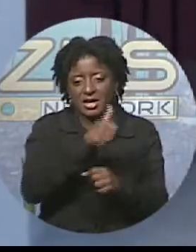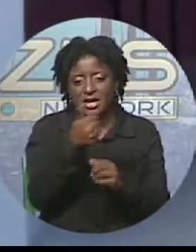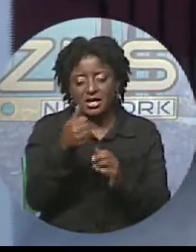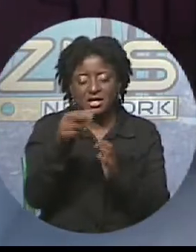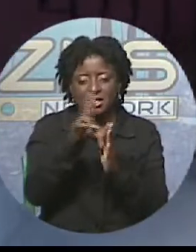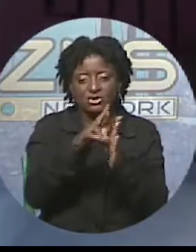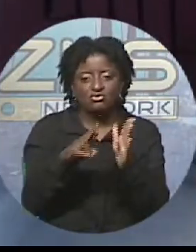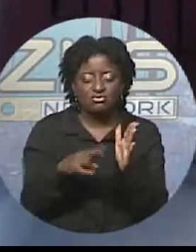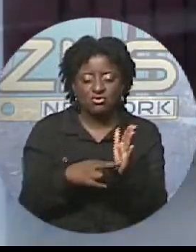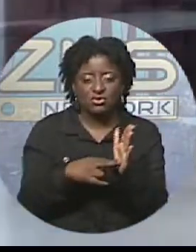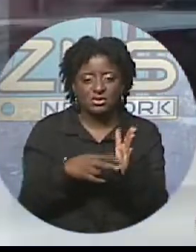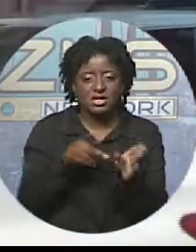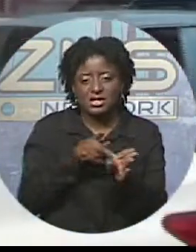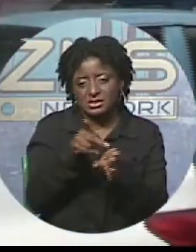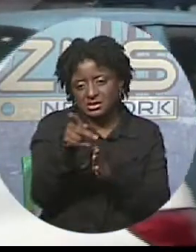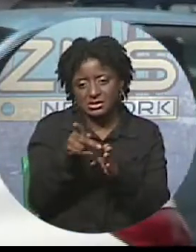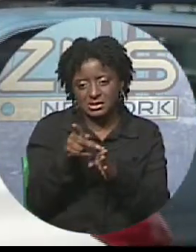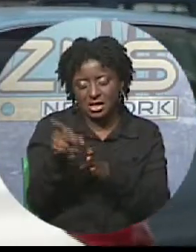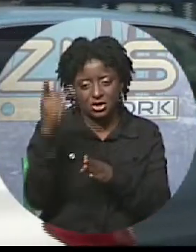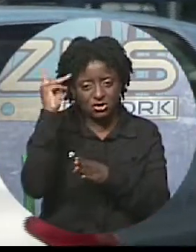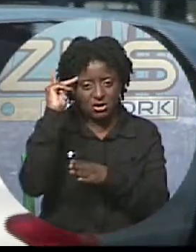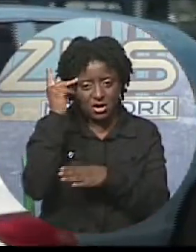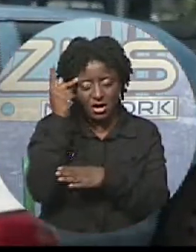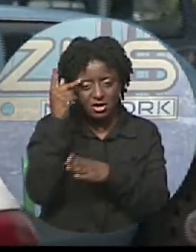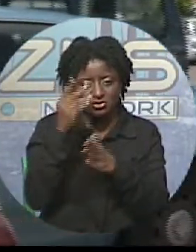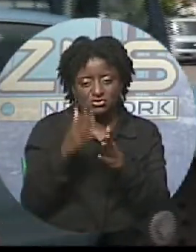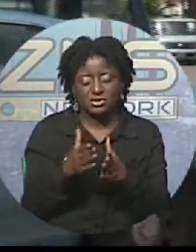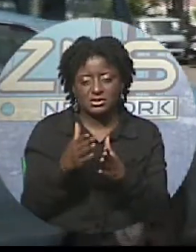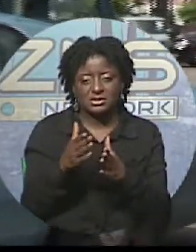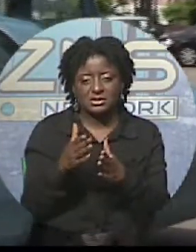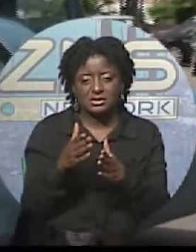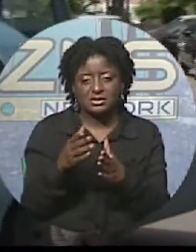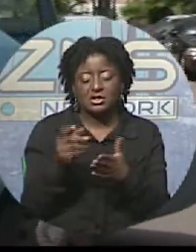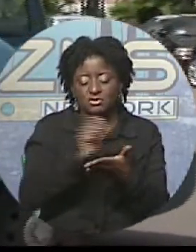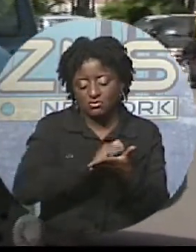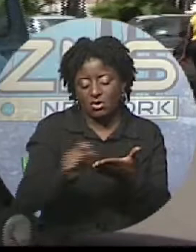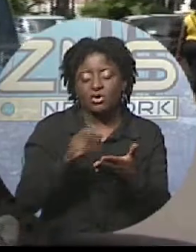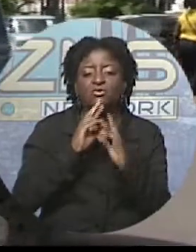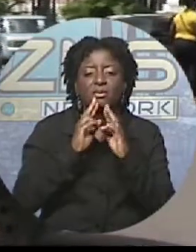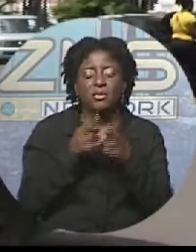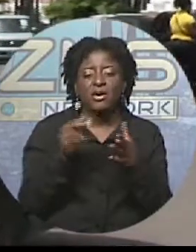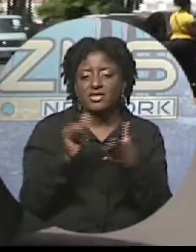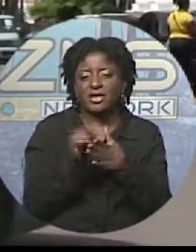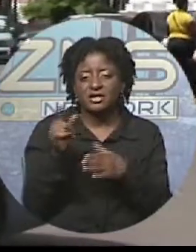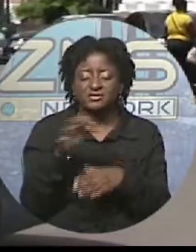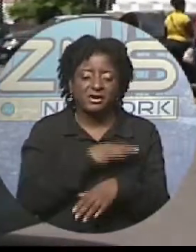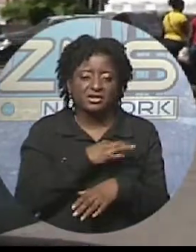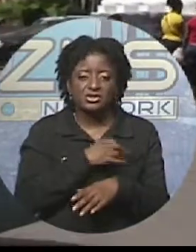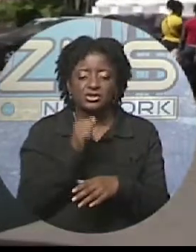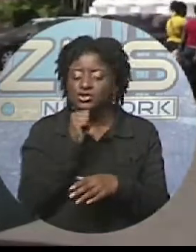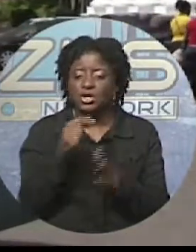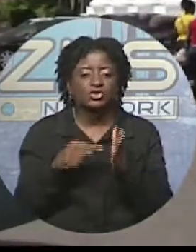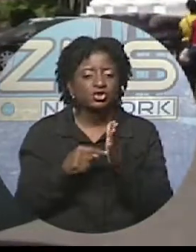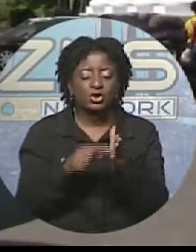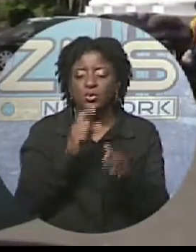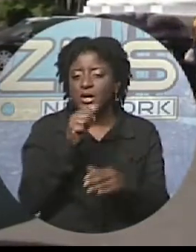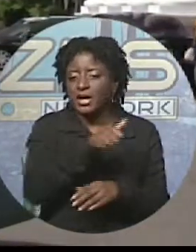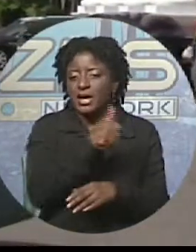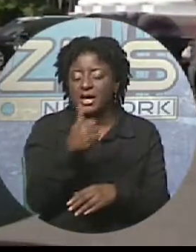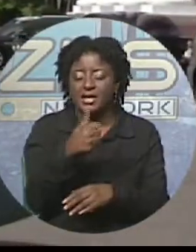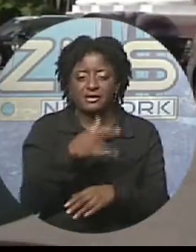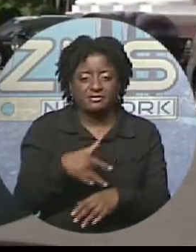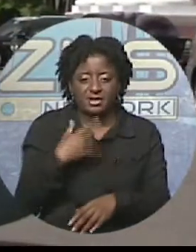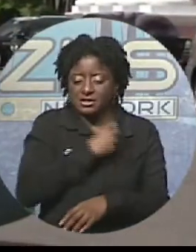Srivian Boda established in his report that Farrington shows no remorse because he does not feel he is guilty. He diagnosed Farrington with